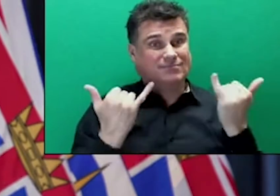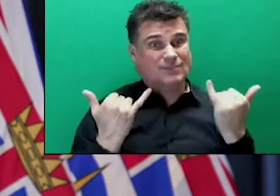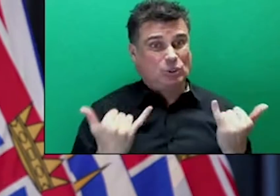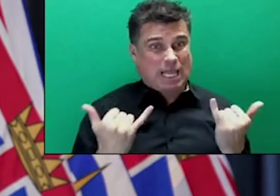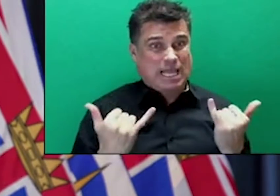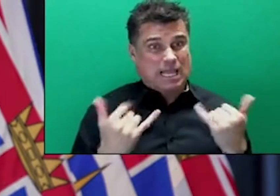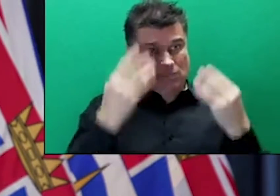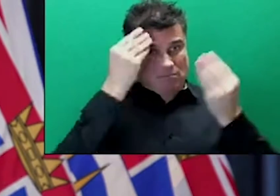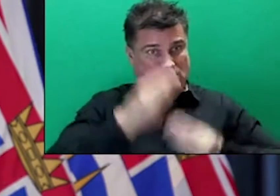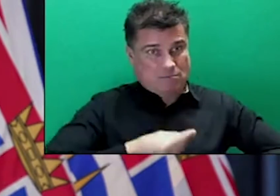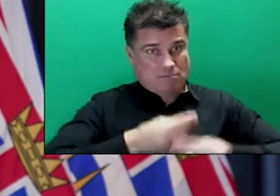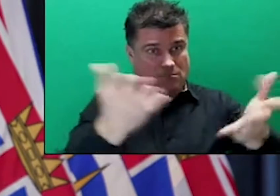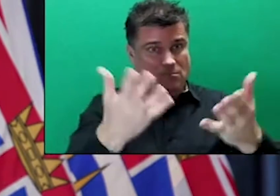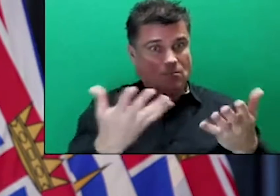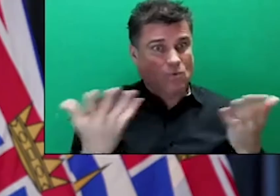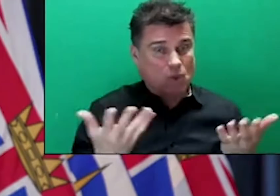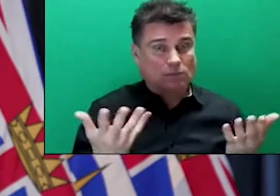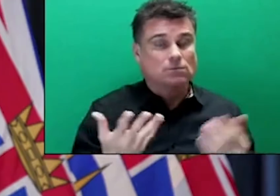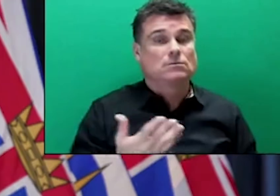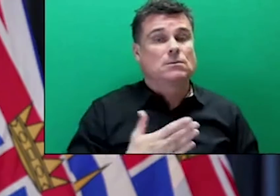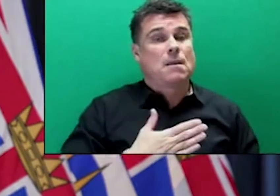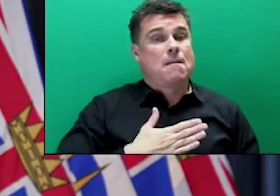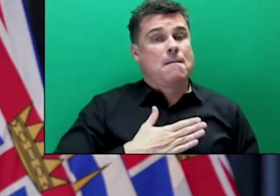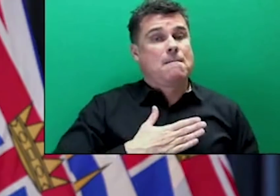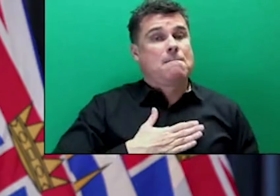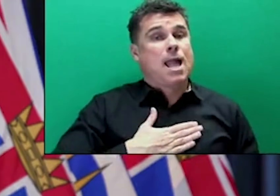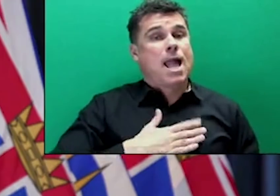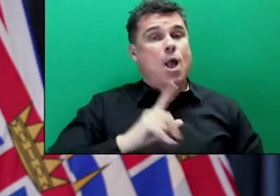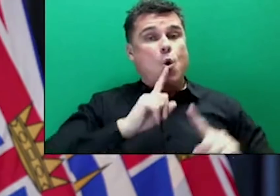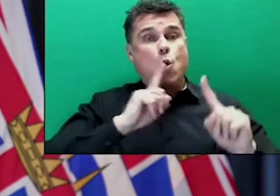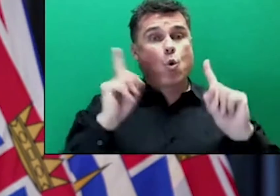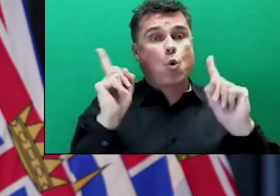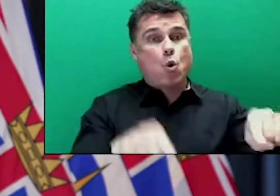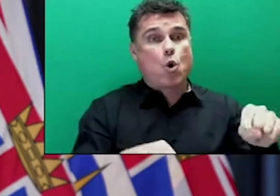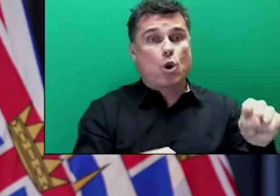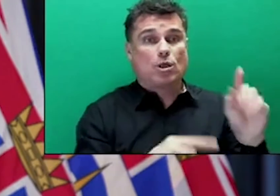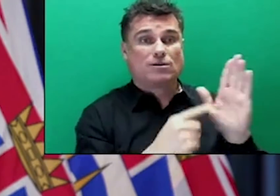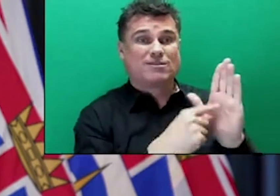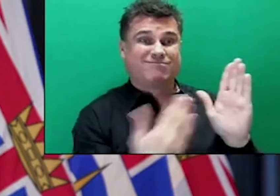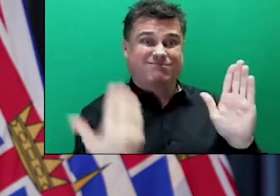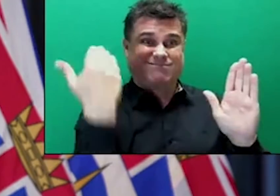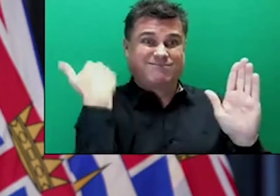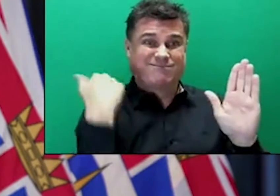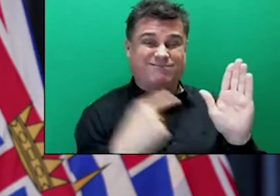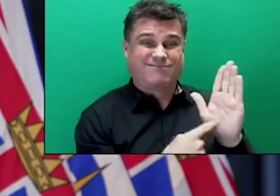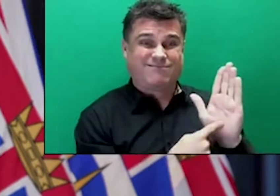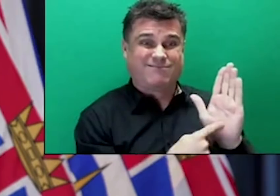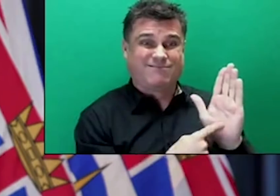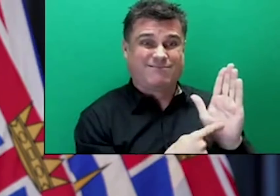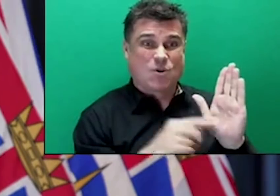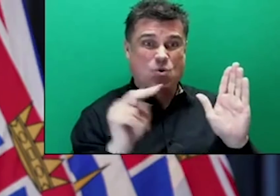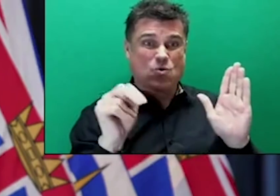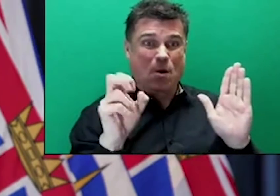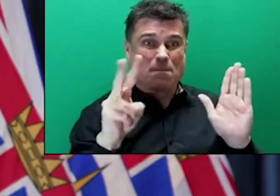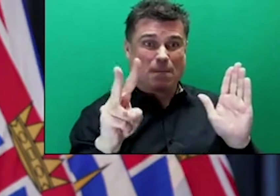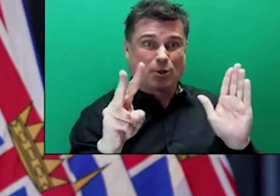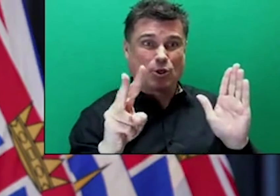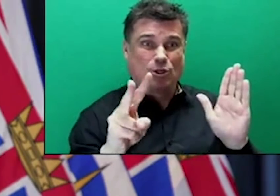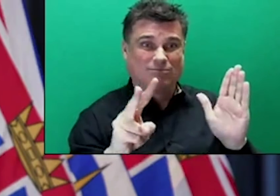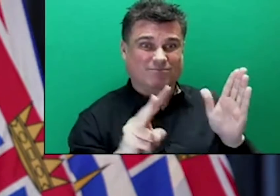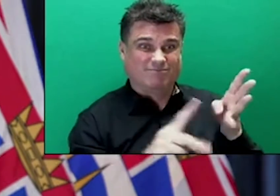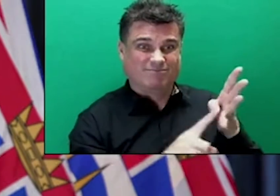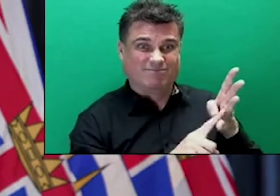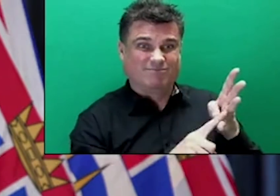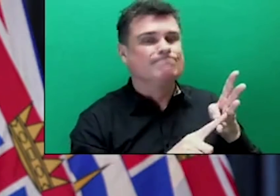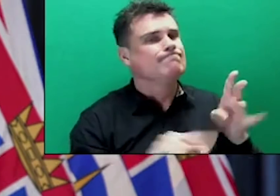of December 4th with respect to the controls and restrictions on people visiting other people in their residence to midnight